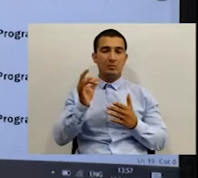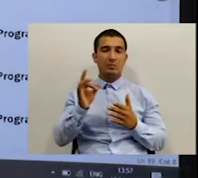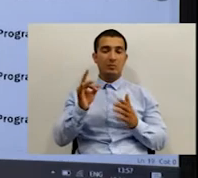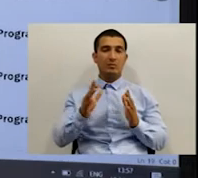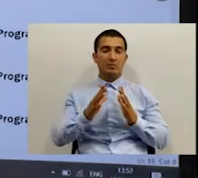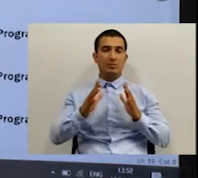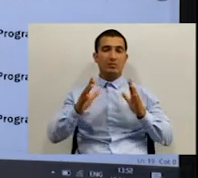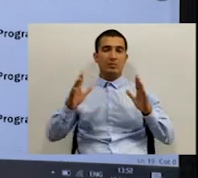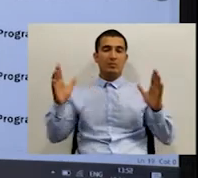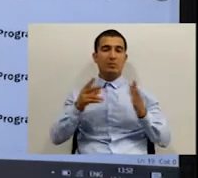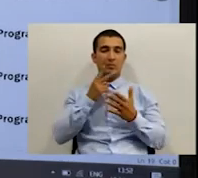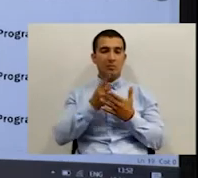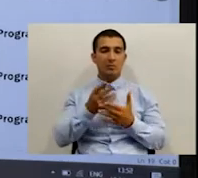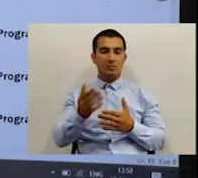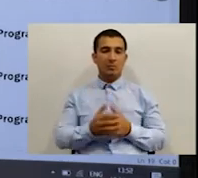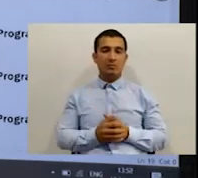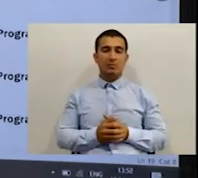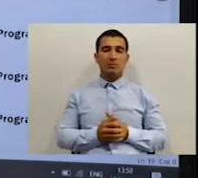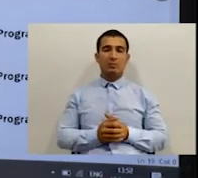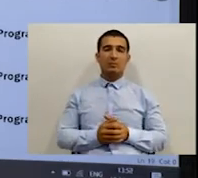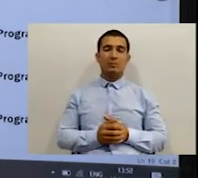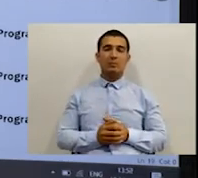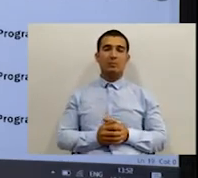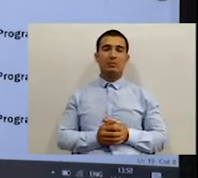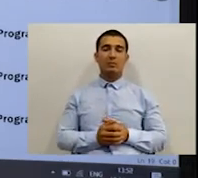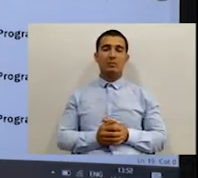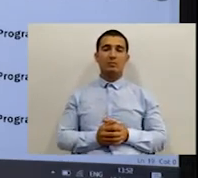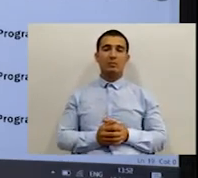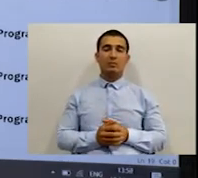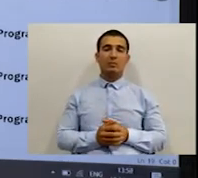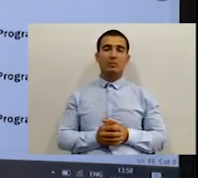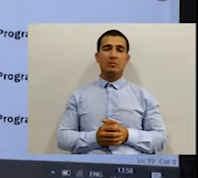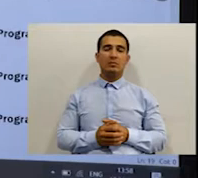kvadratni borgan sari kattaroq qilib chizib boryapti.